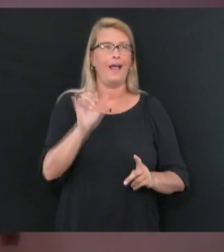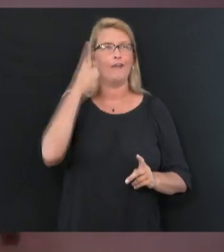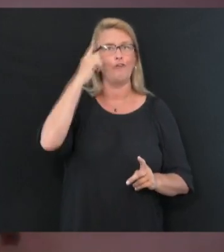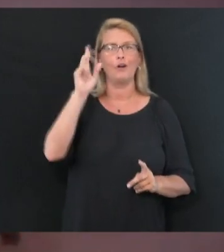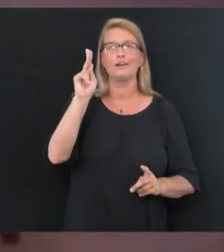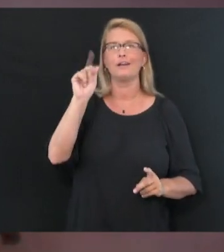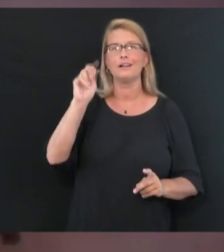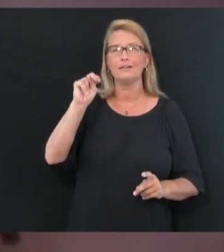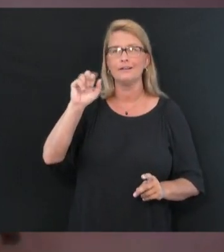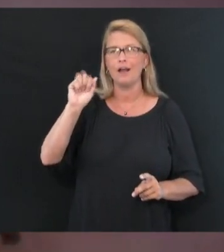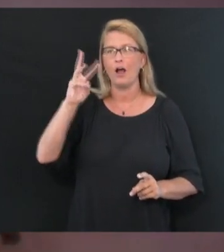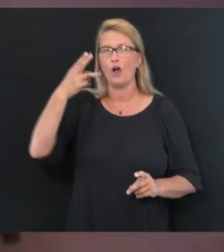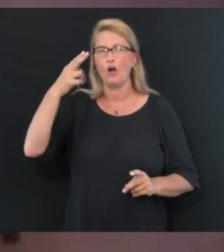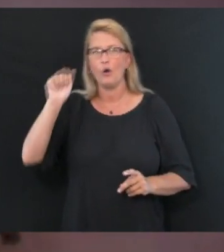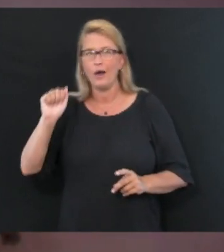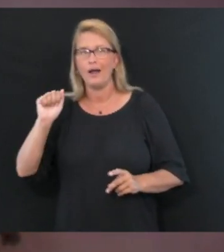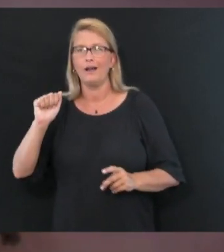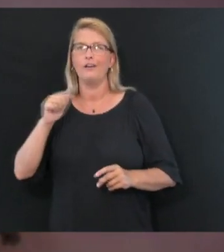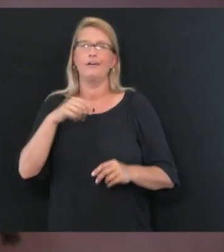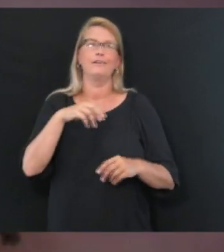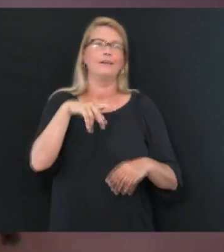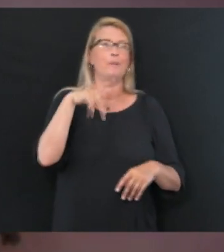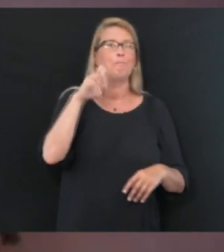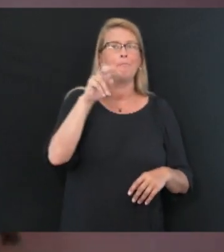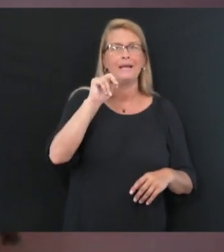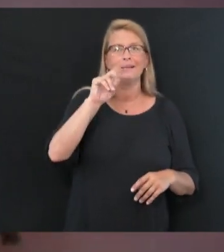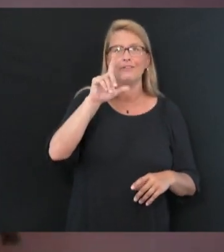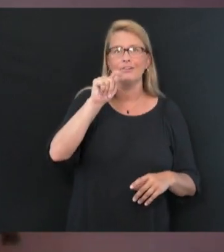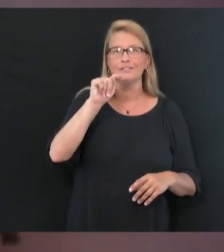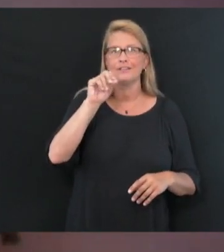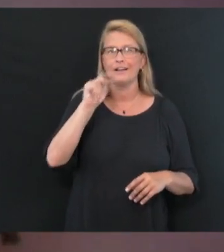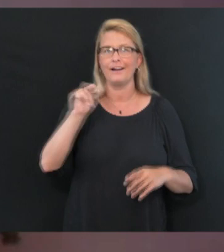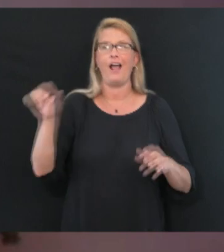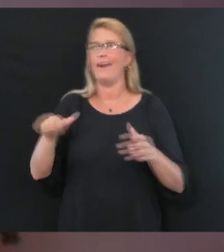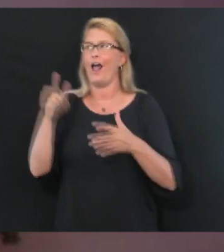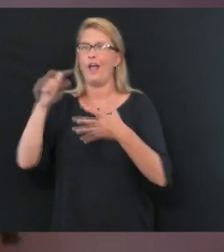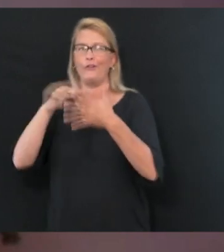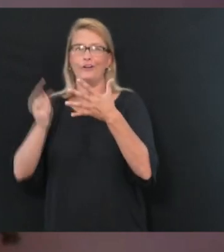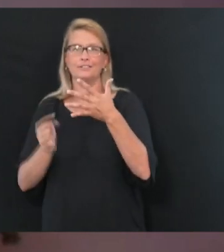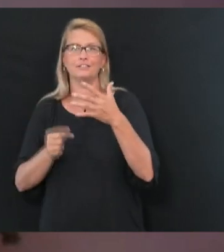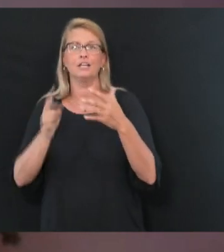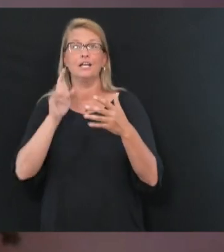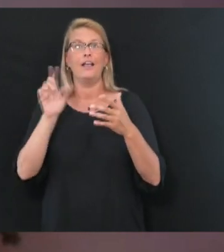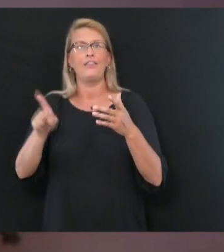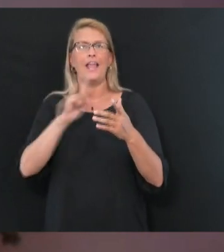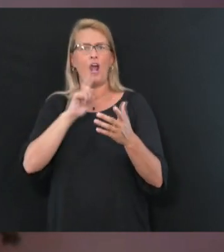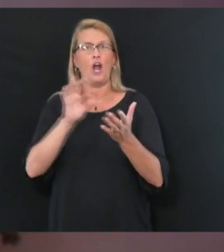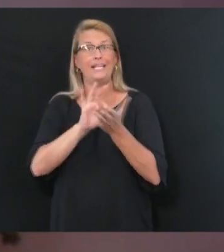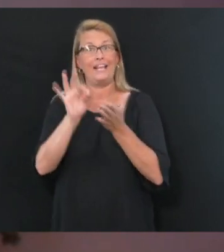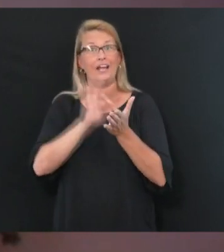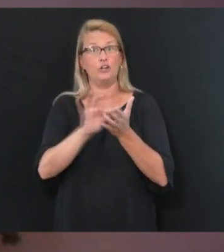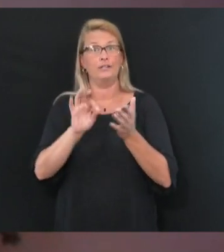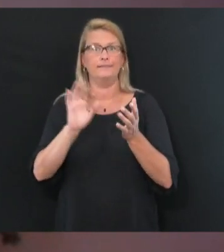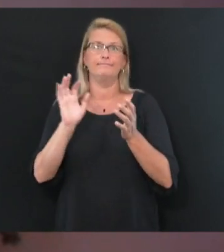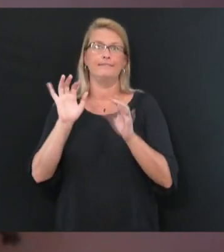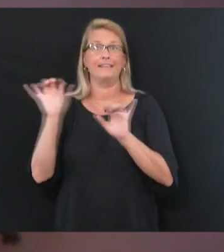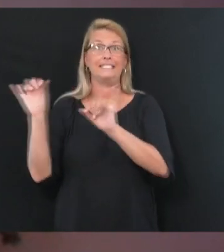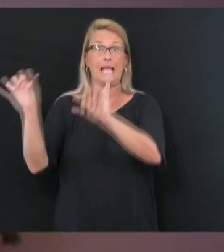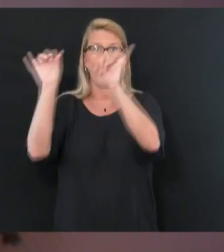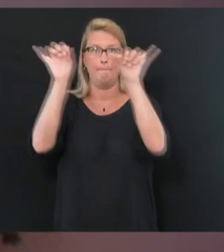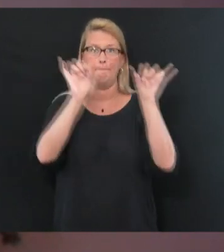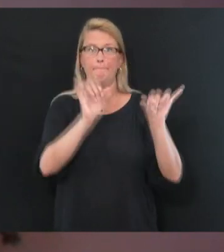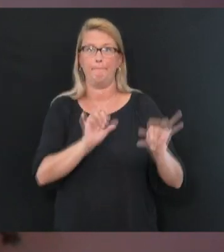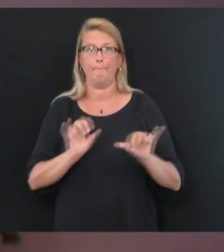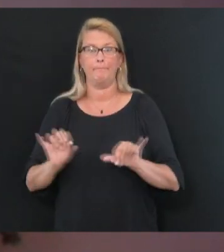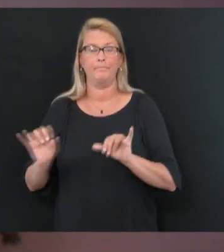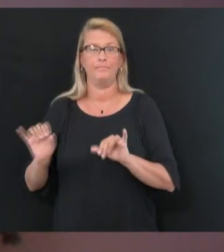County versus Pendleton County versus others then basically are all in the same frame. So this is really a reflection